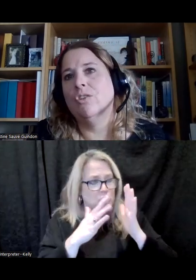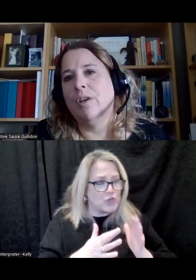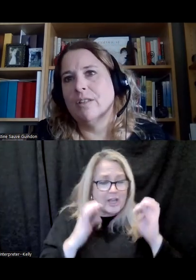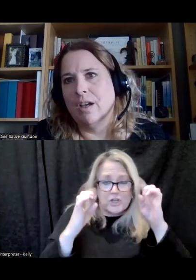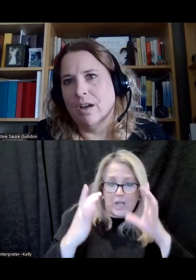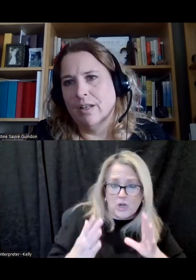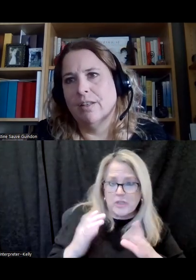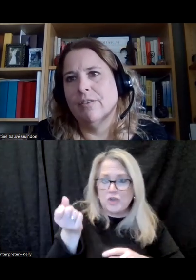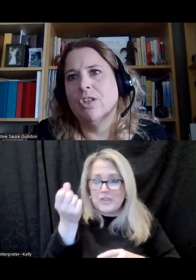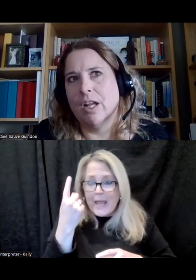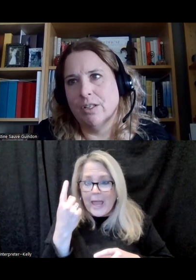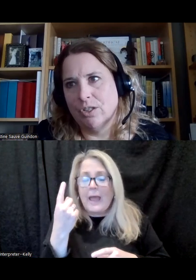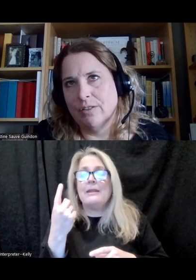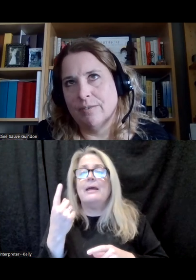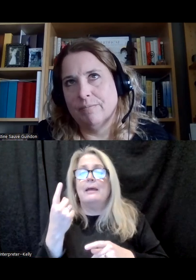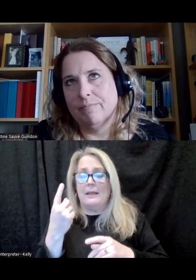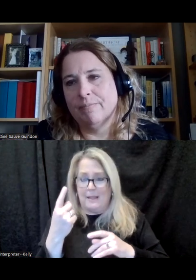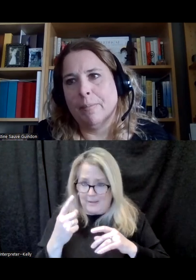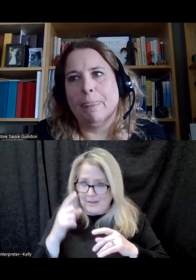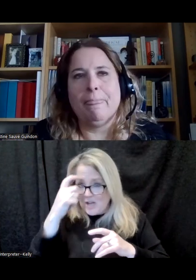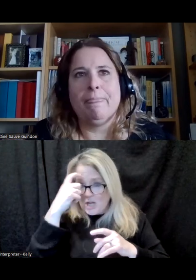understand and address cognitive challenges.